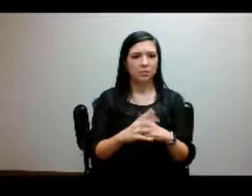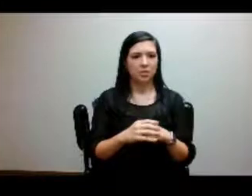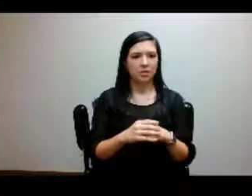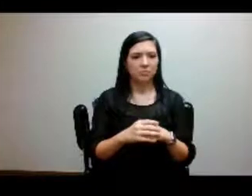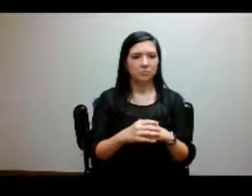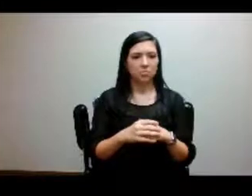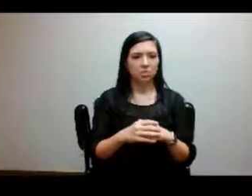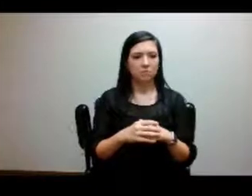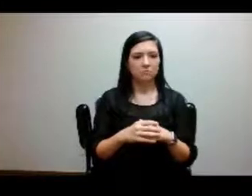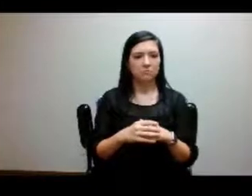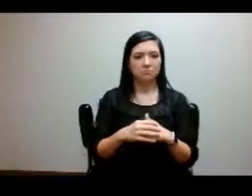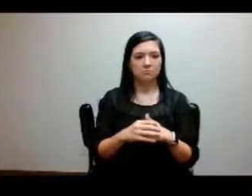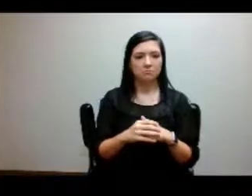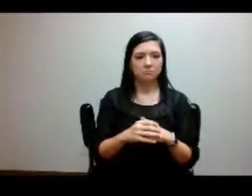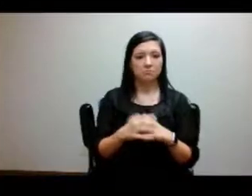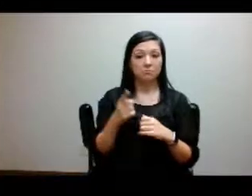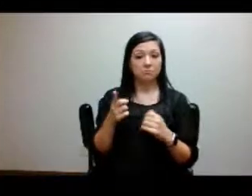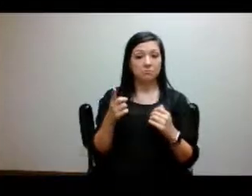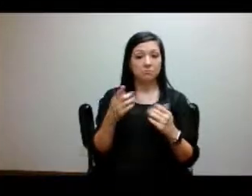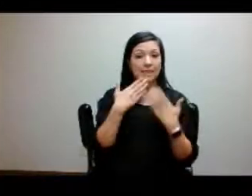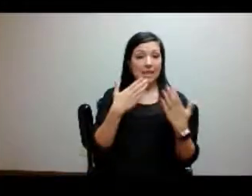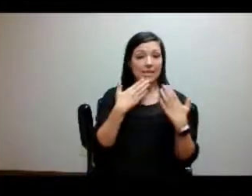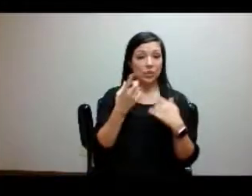All right. Thank you, Dr. Mills.